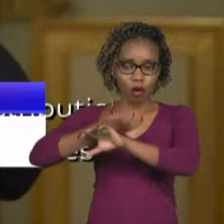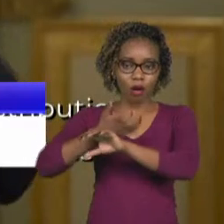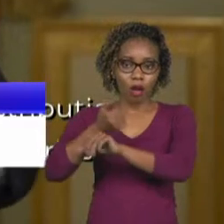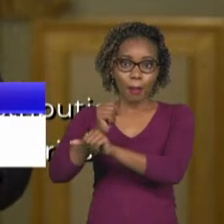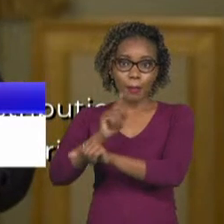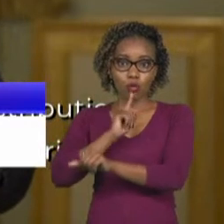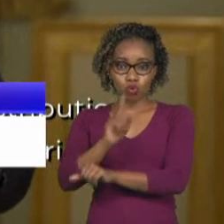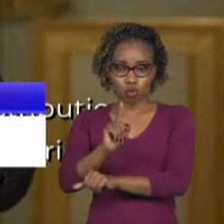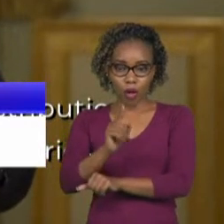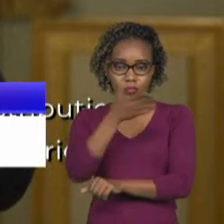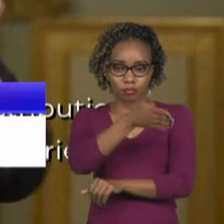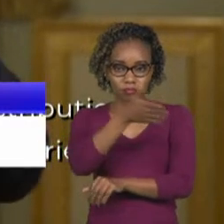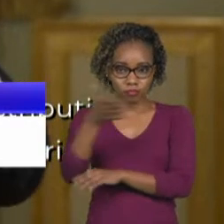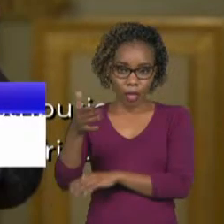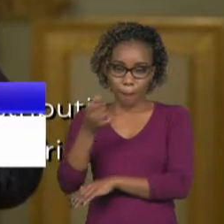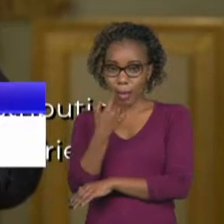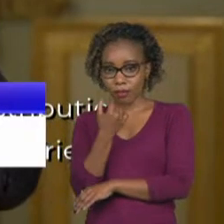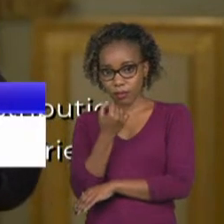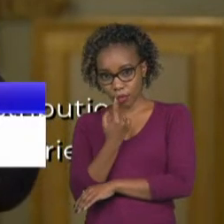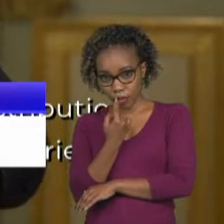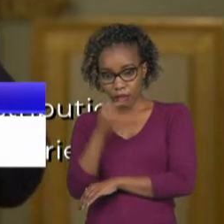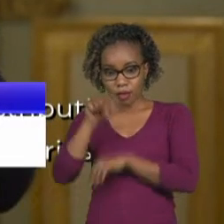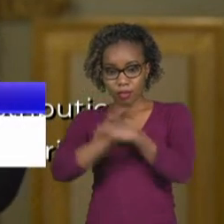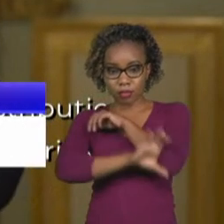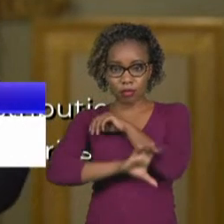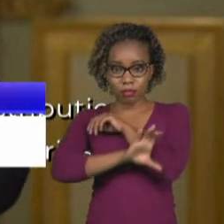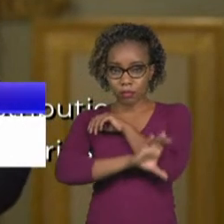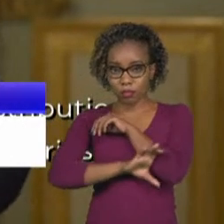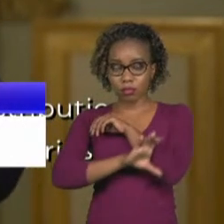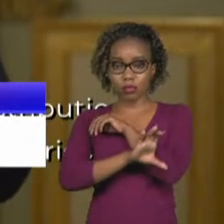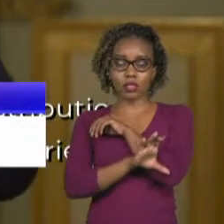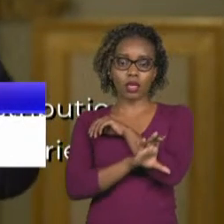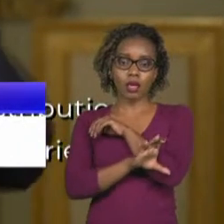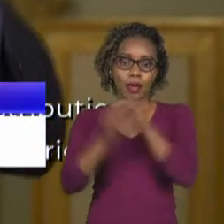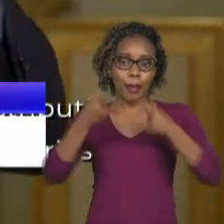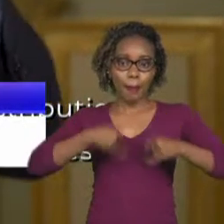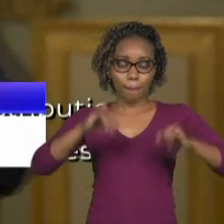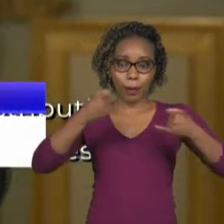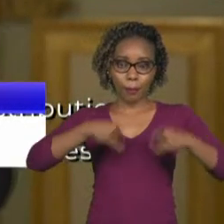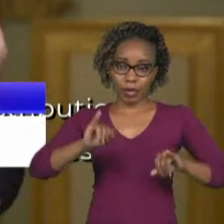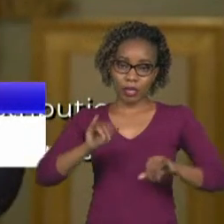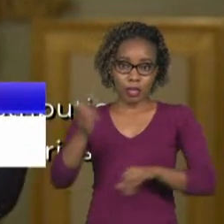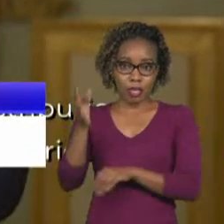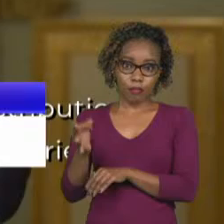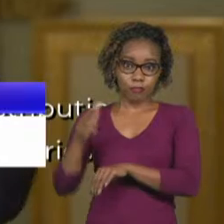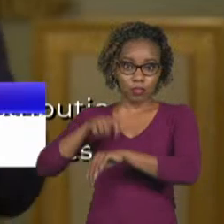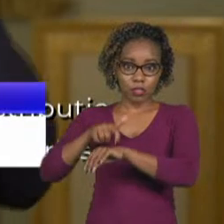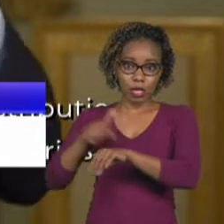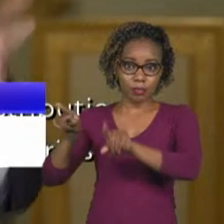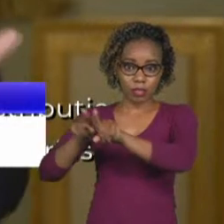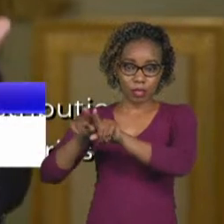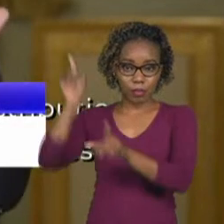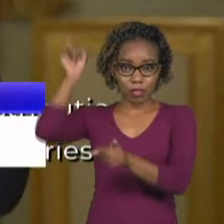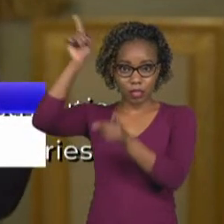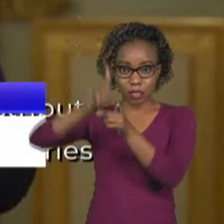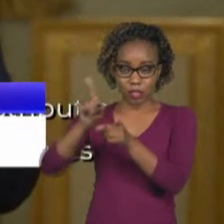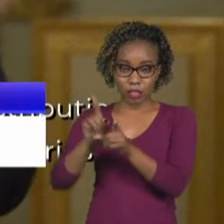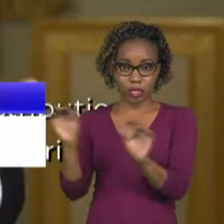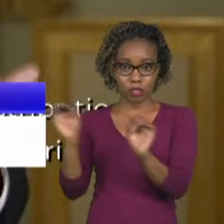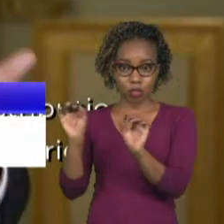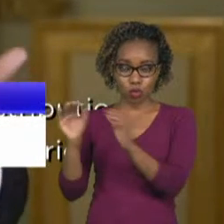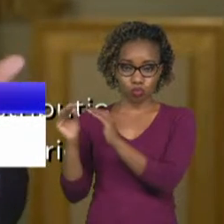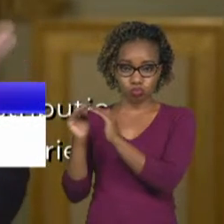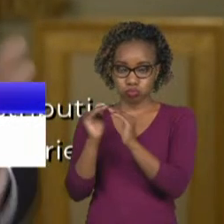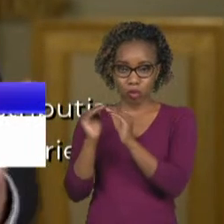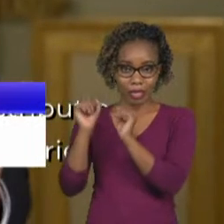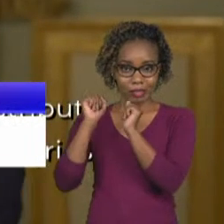ensure the availability of vaccine doses in these countries will be ineffective if at the same time we do not decide to stabilize,